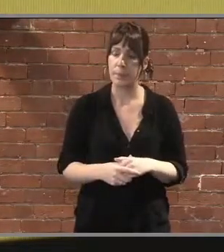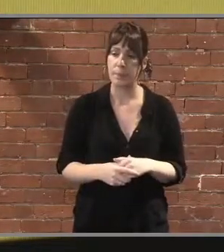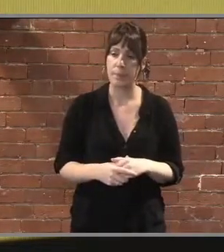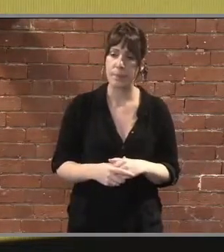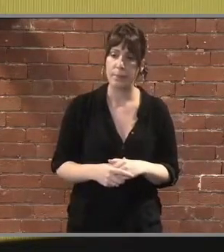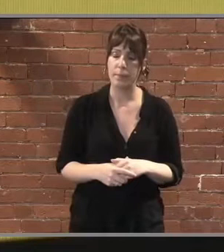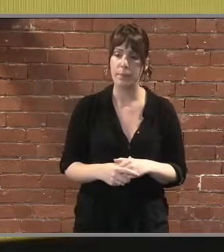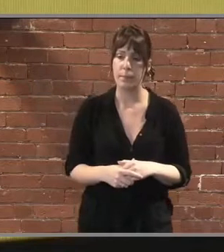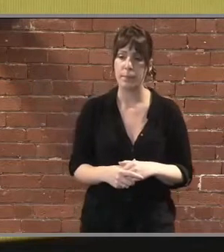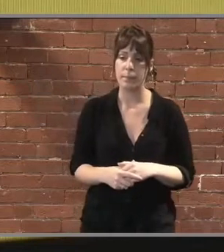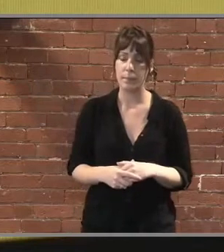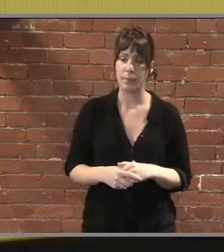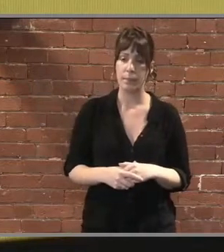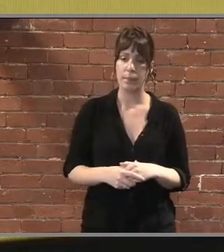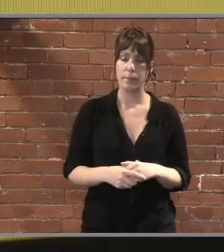So,